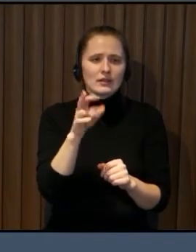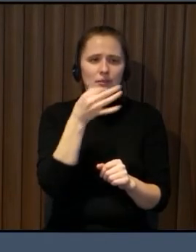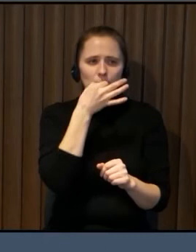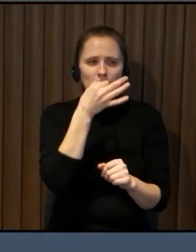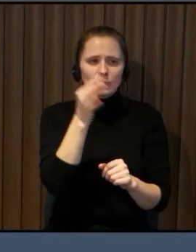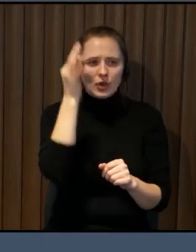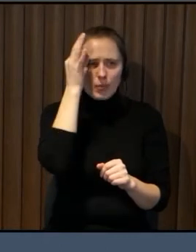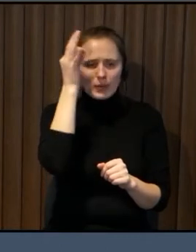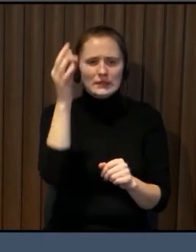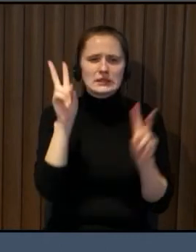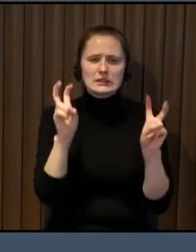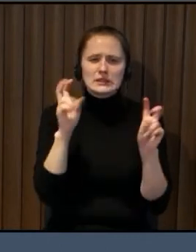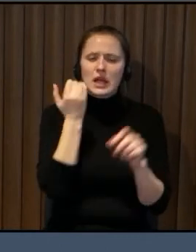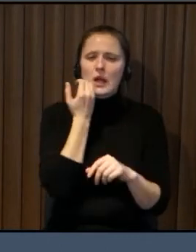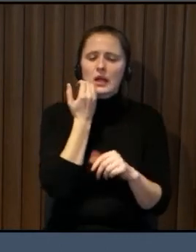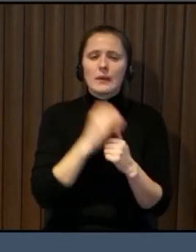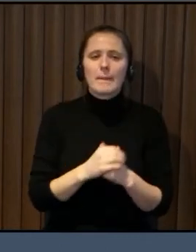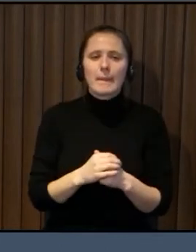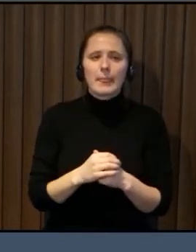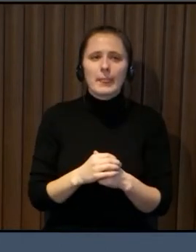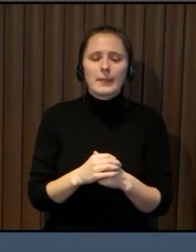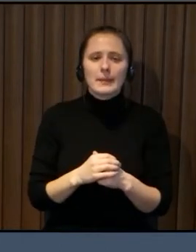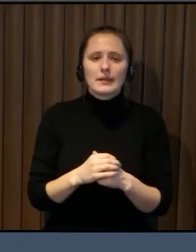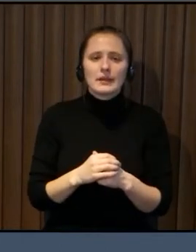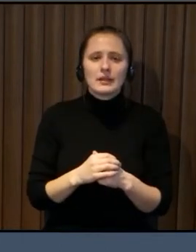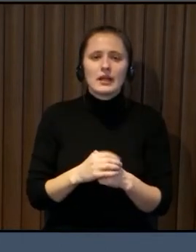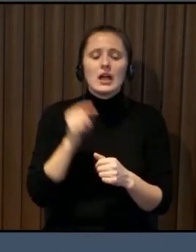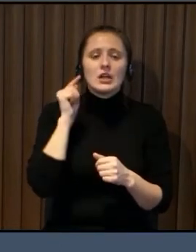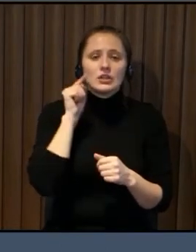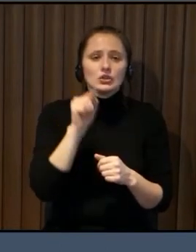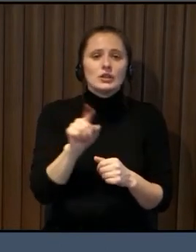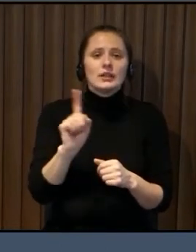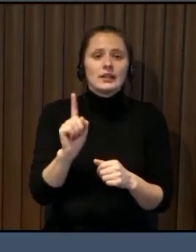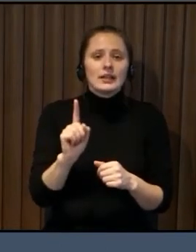I will say this term.